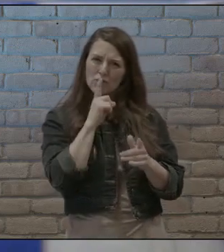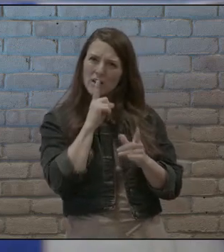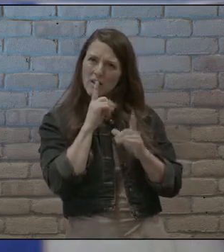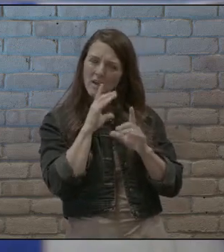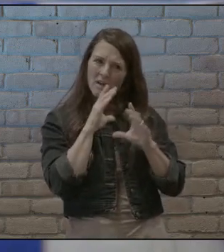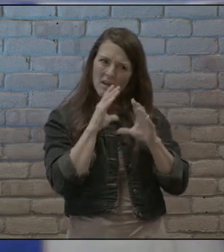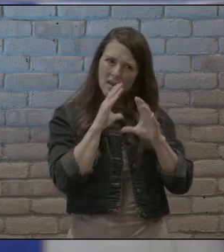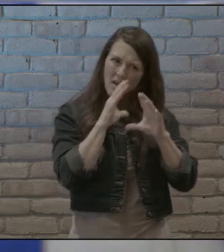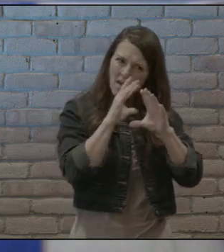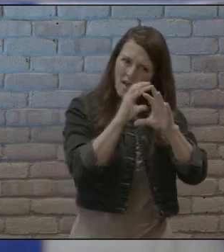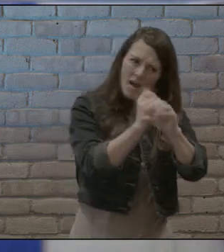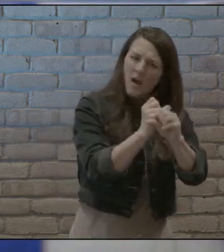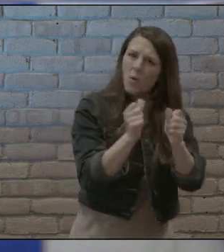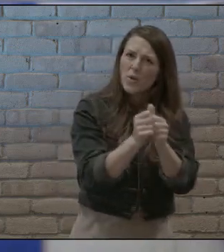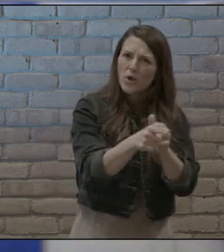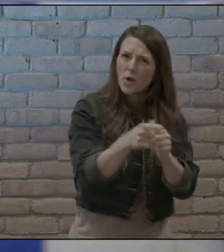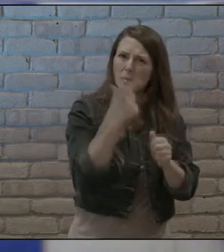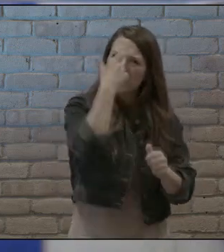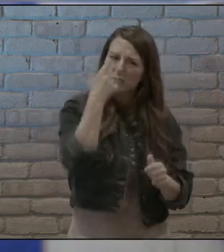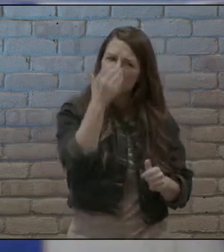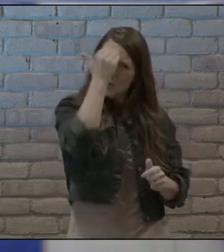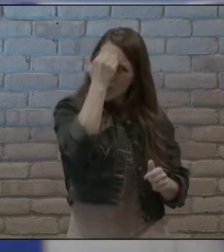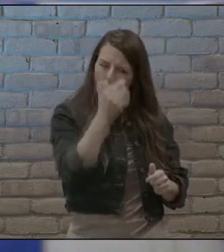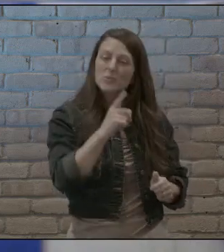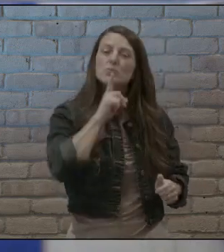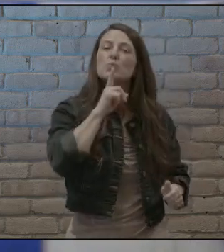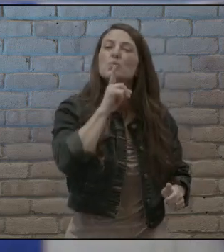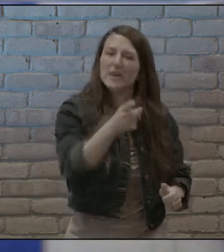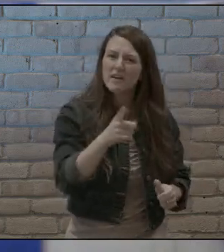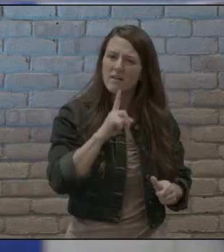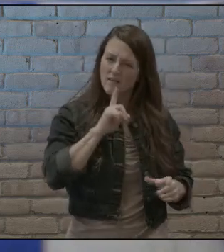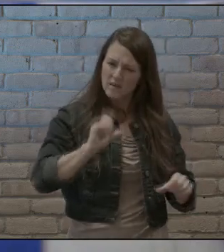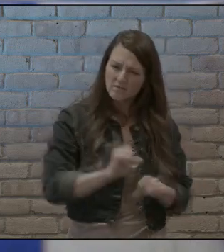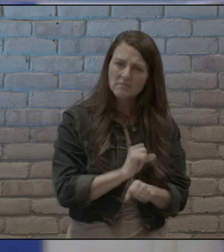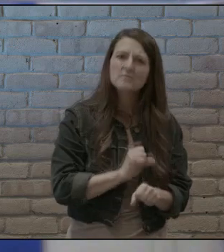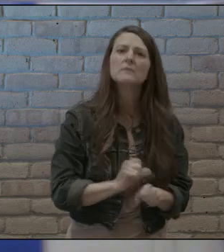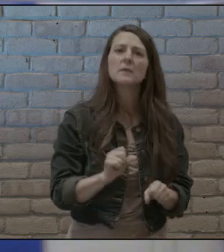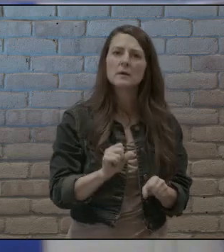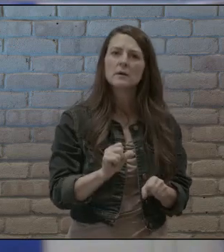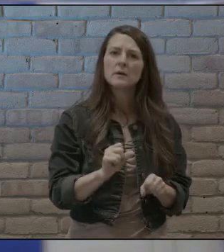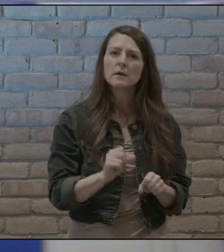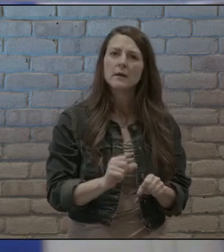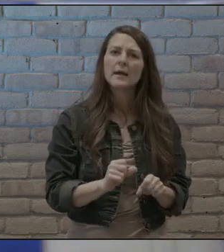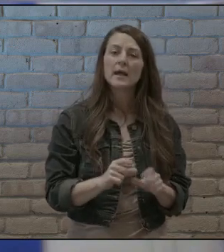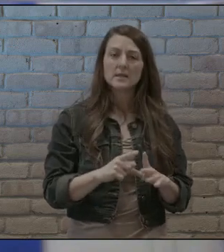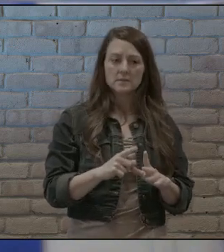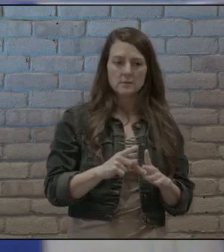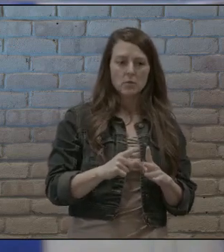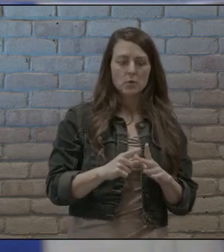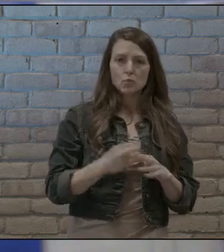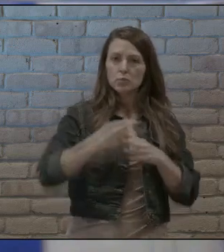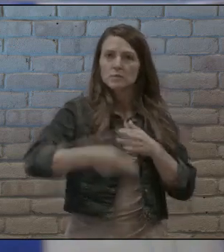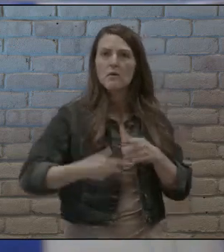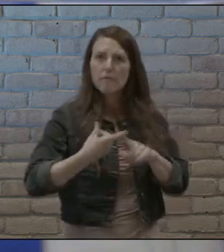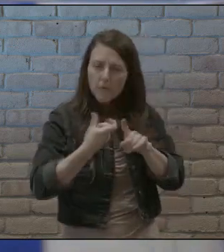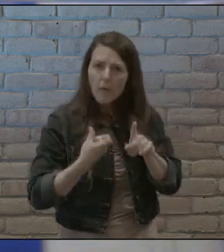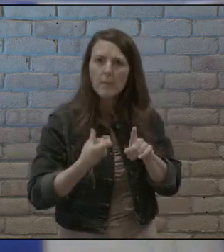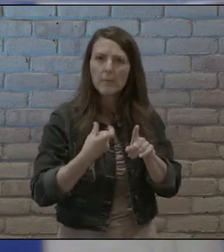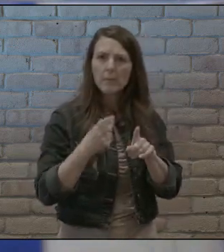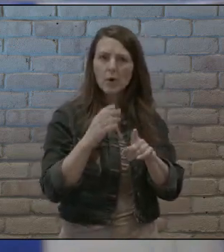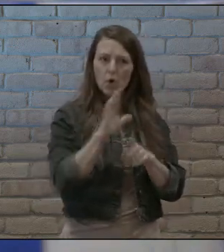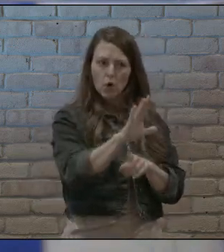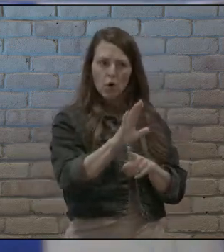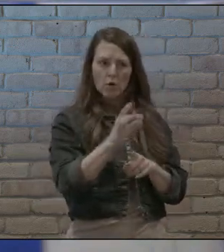know it's real. It's authentic. It's born out of crisis. So I want to spend our time